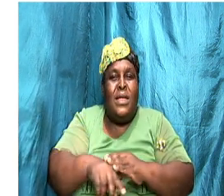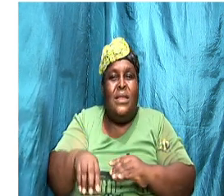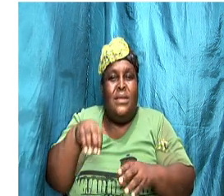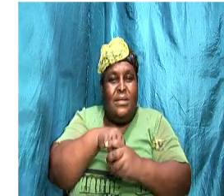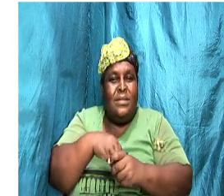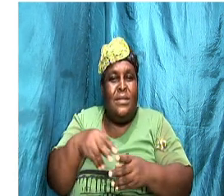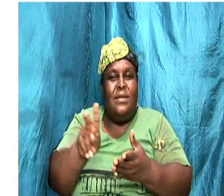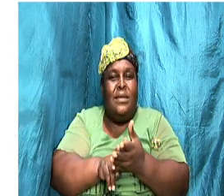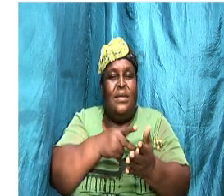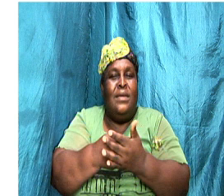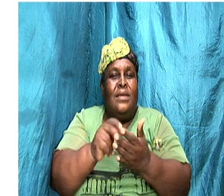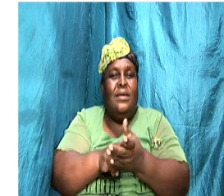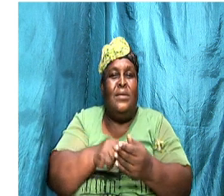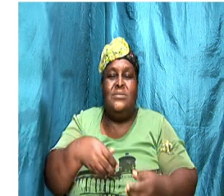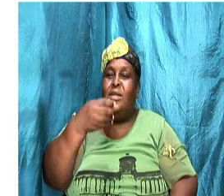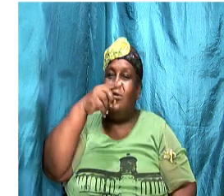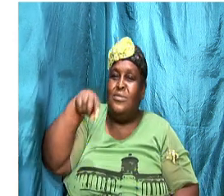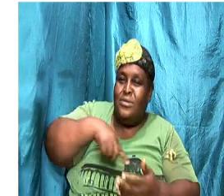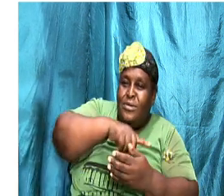it